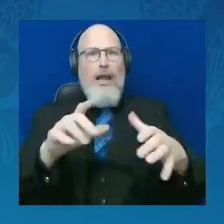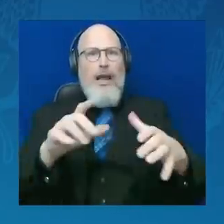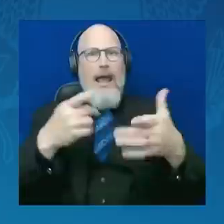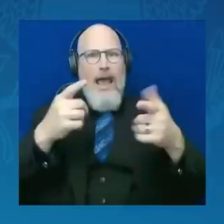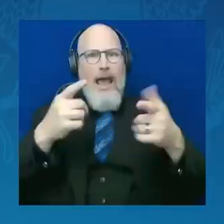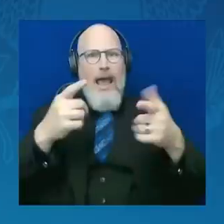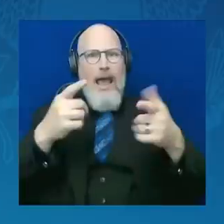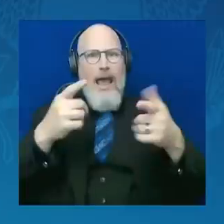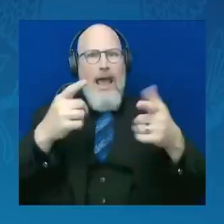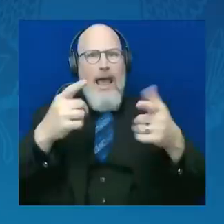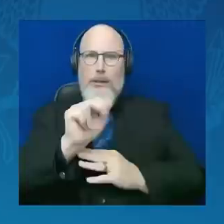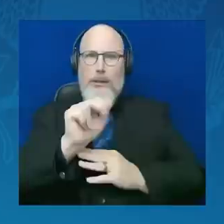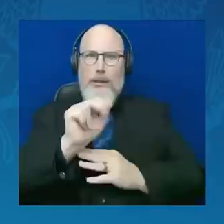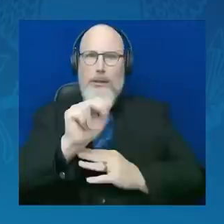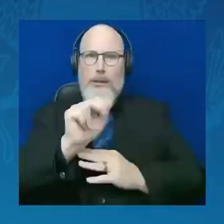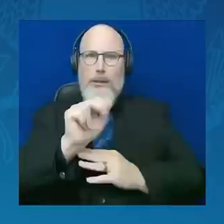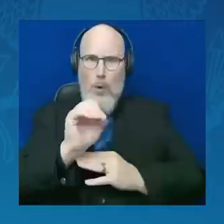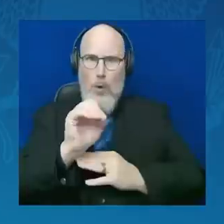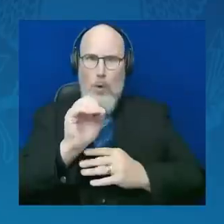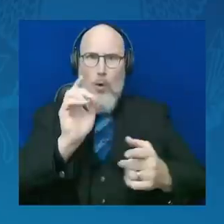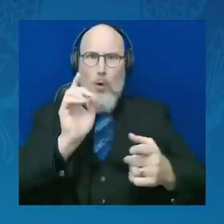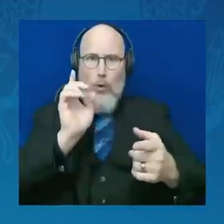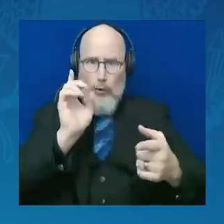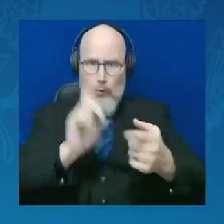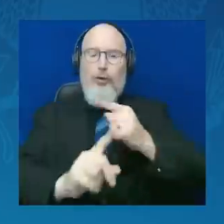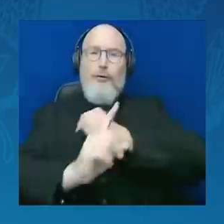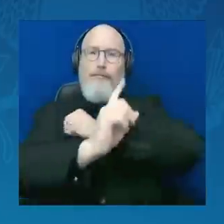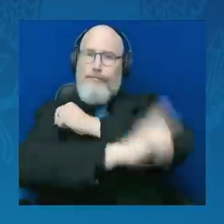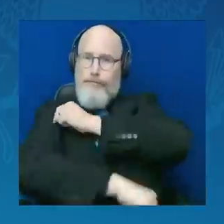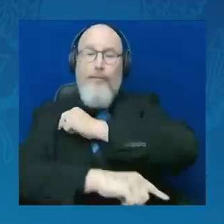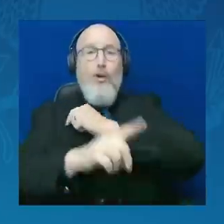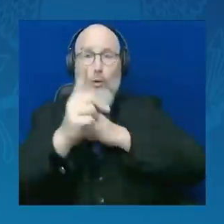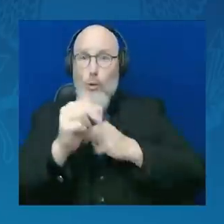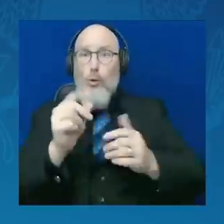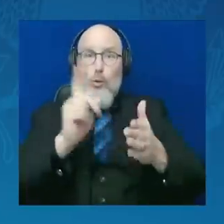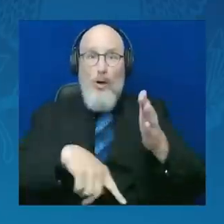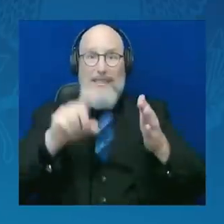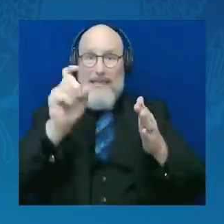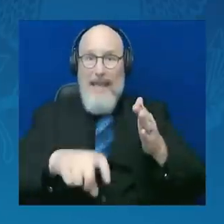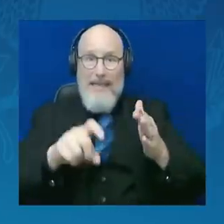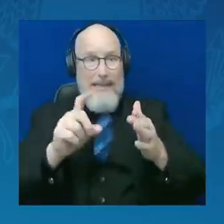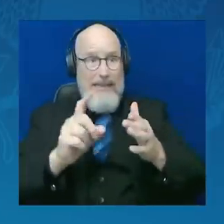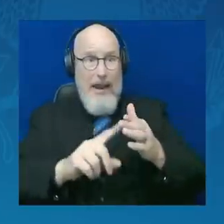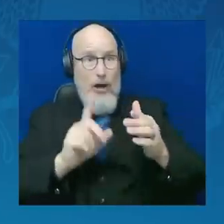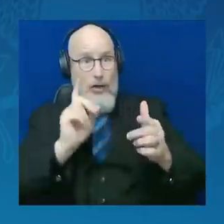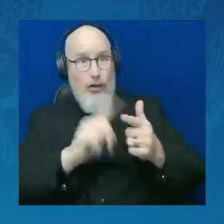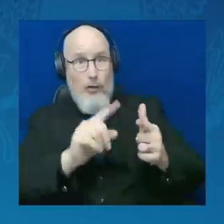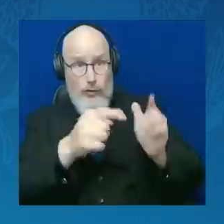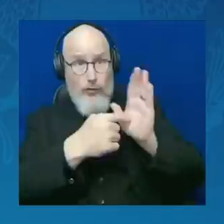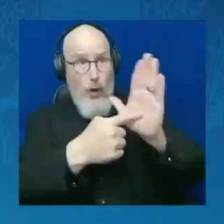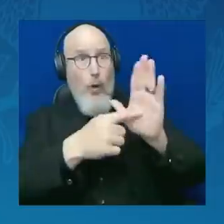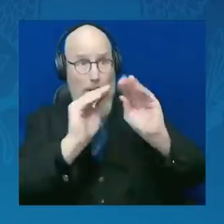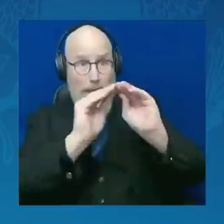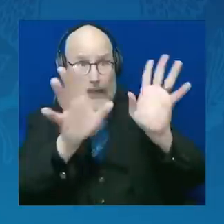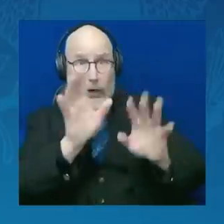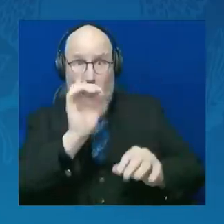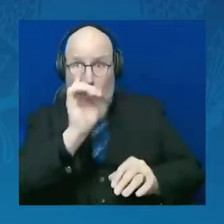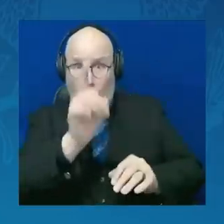alliance to do what is necessary to send a clear signal that there will be, as we